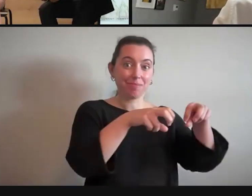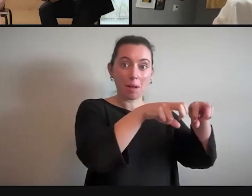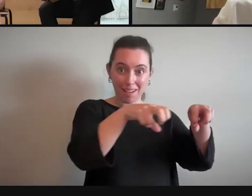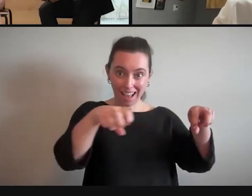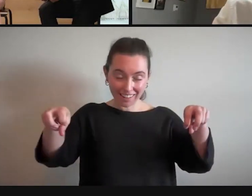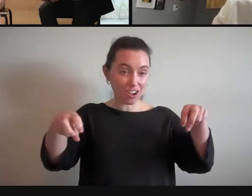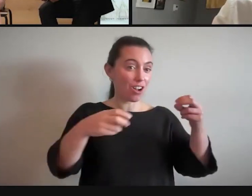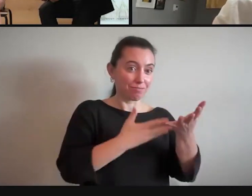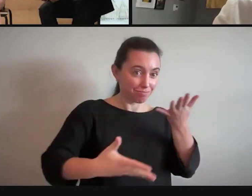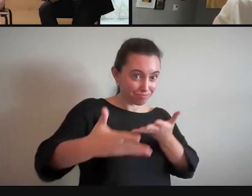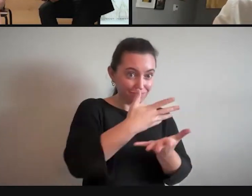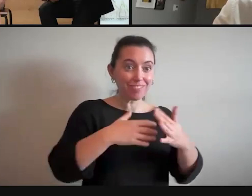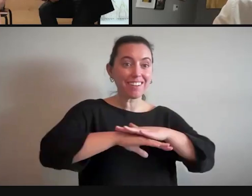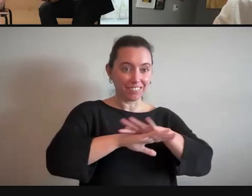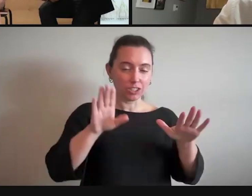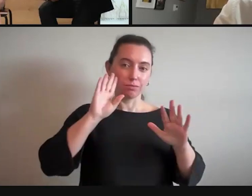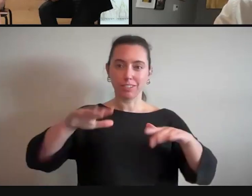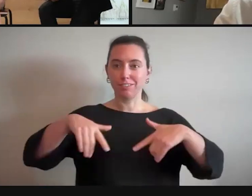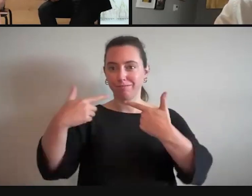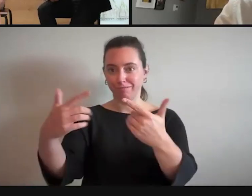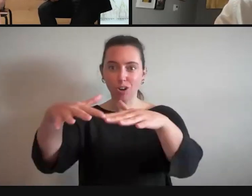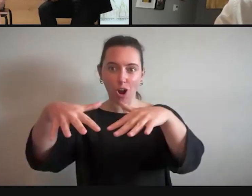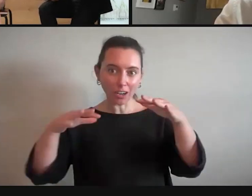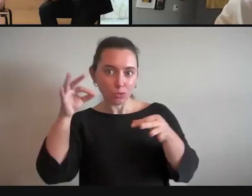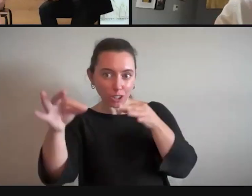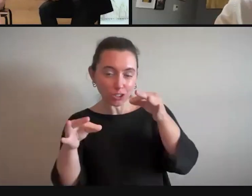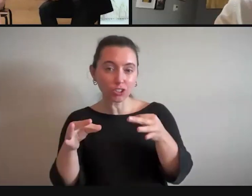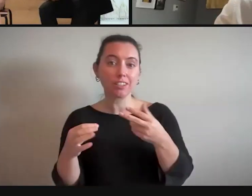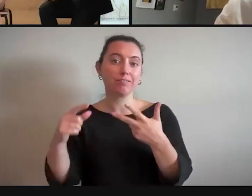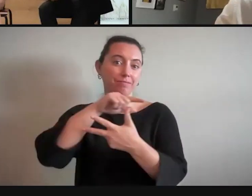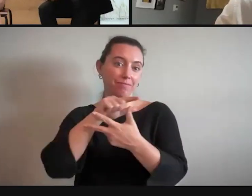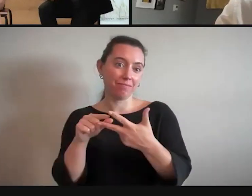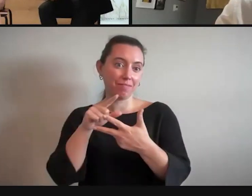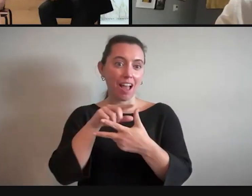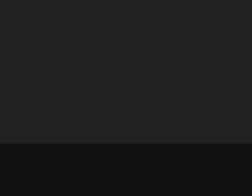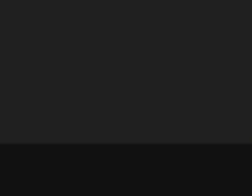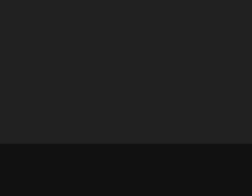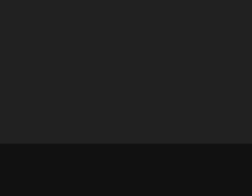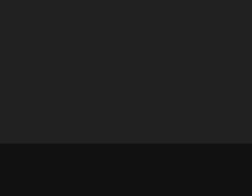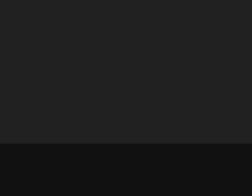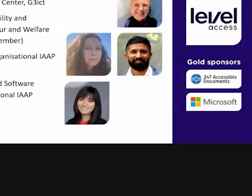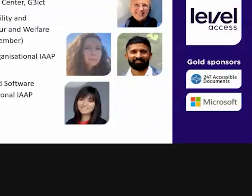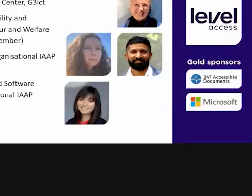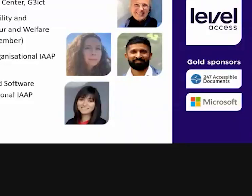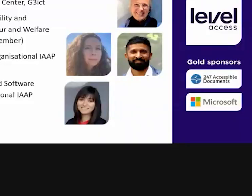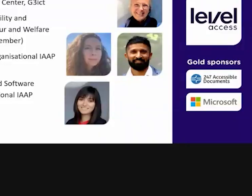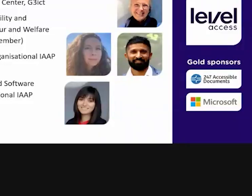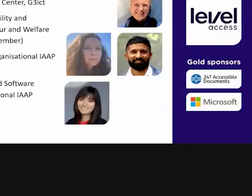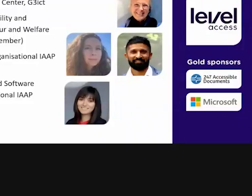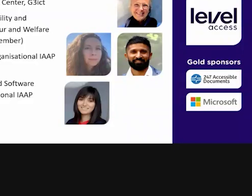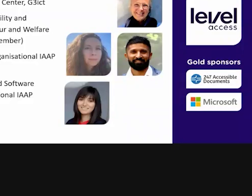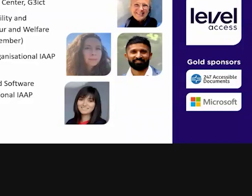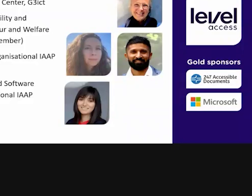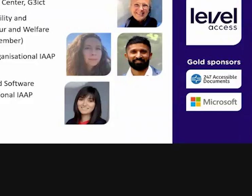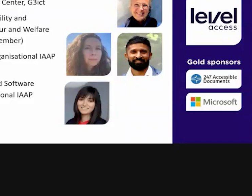we have in the panel here, we have Nadia Törnroos, I guess is the pronunciation, who is an accessibility specialist and